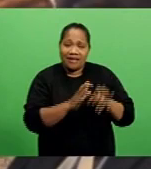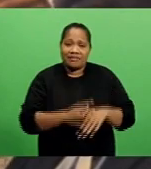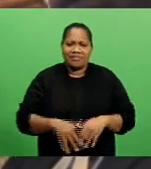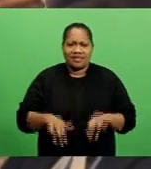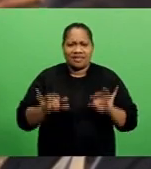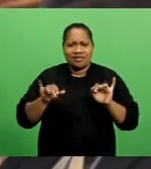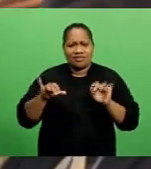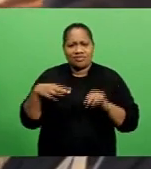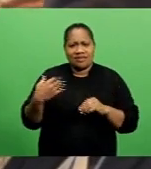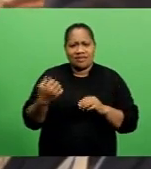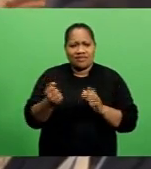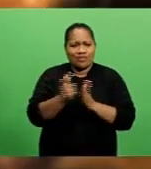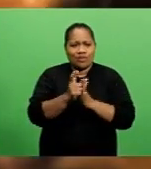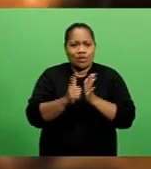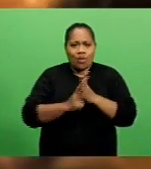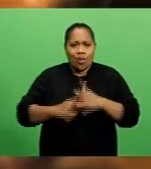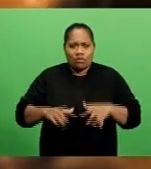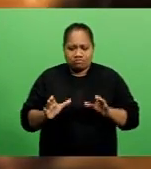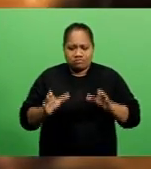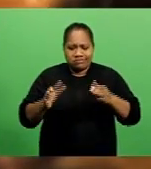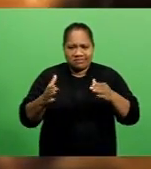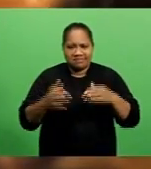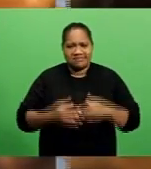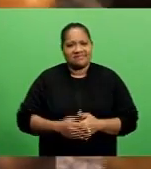Issues raised at Law Convention.